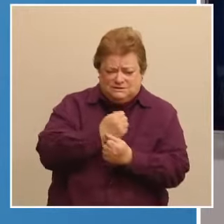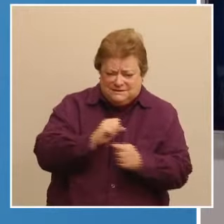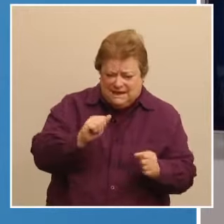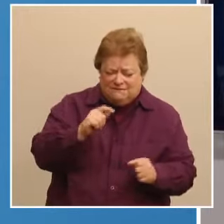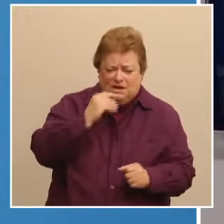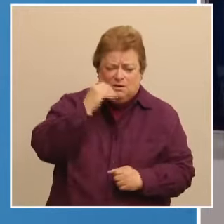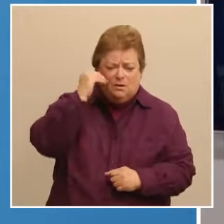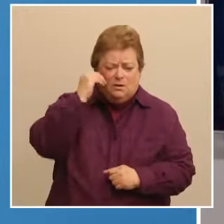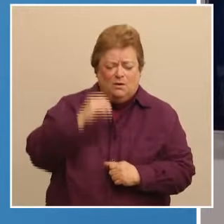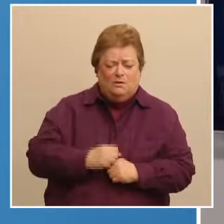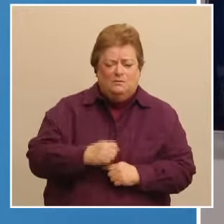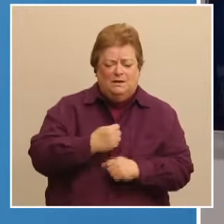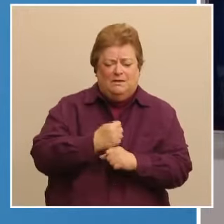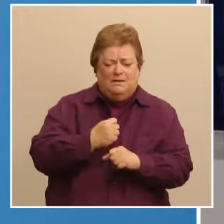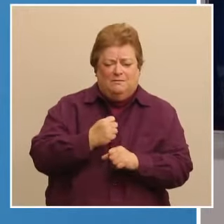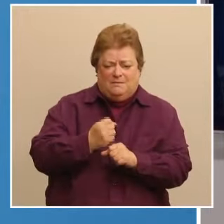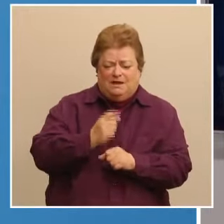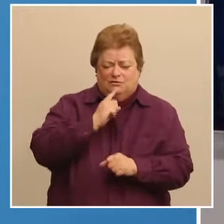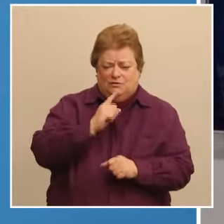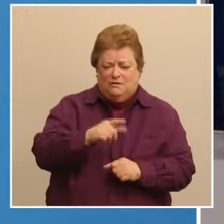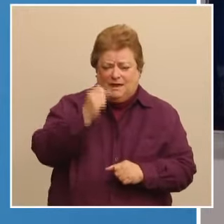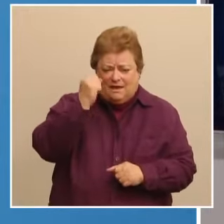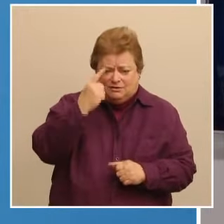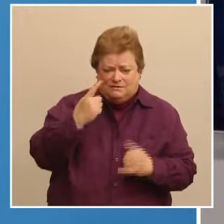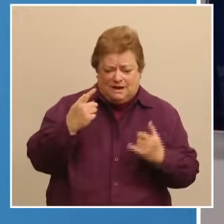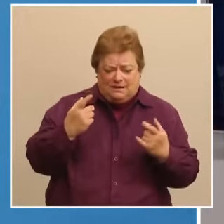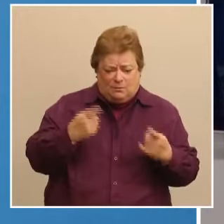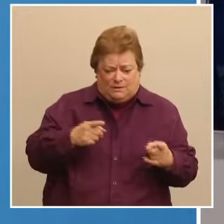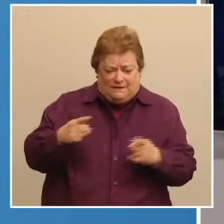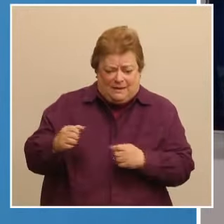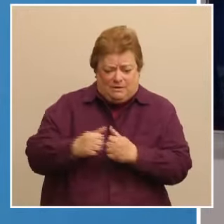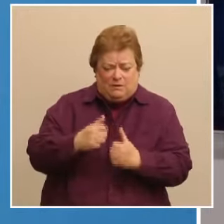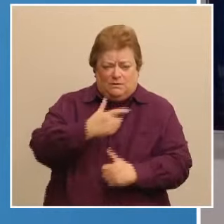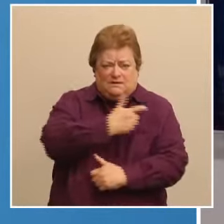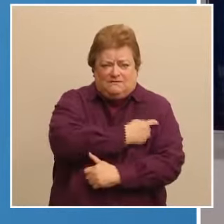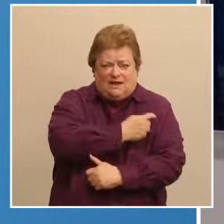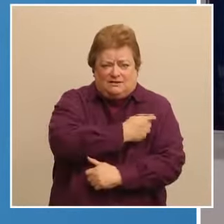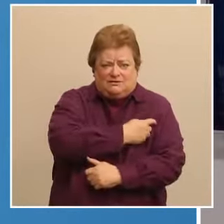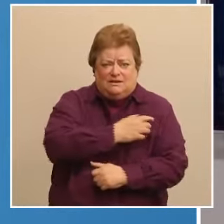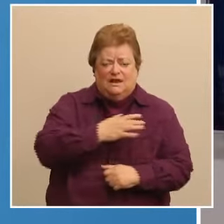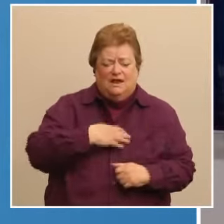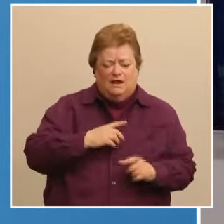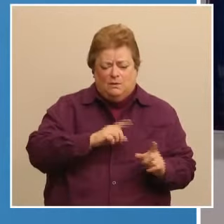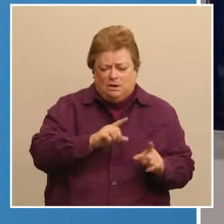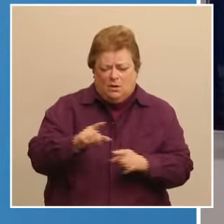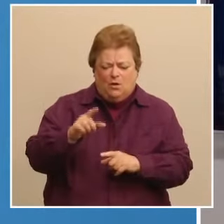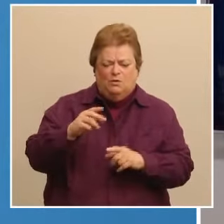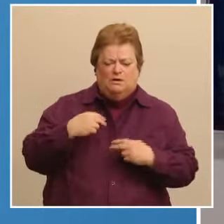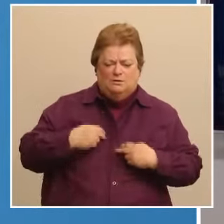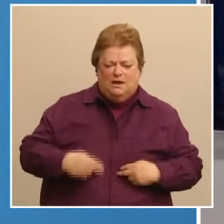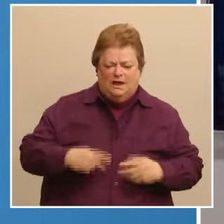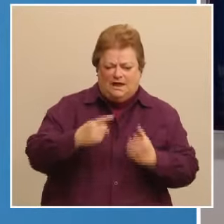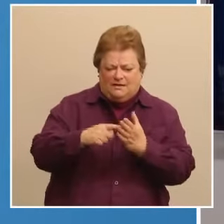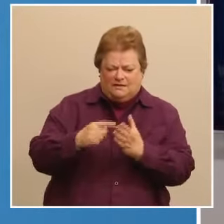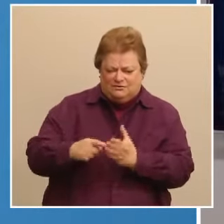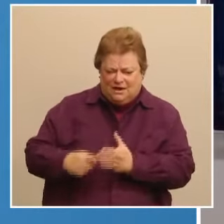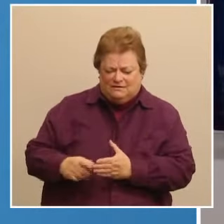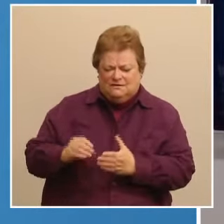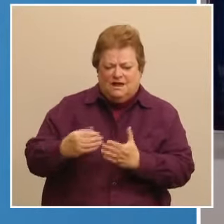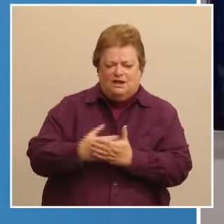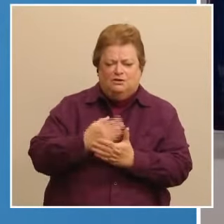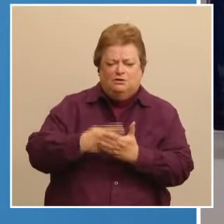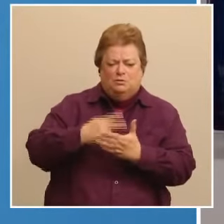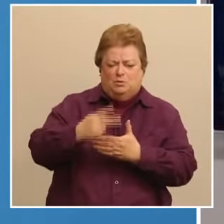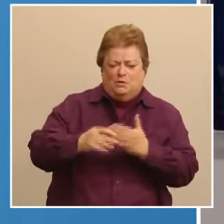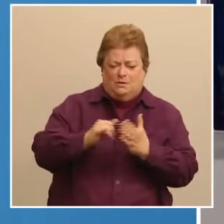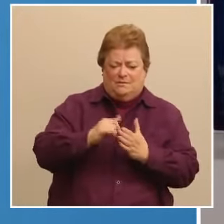understand the opportunity here with vaccinations, been conducting health checks, and a new program that